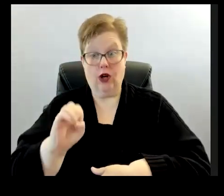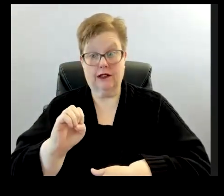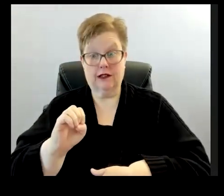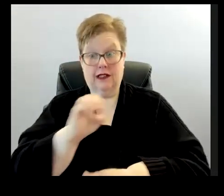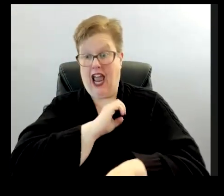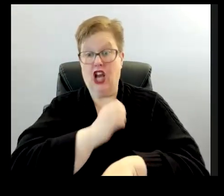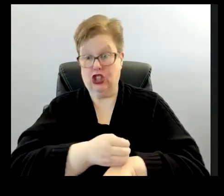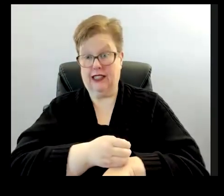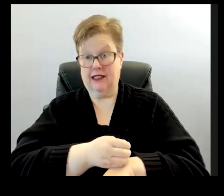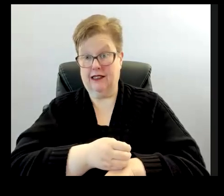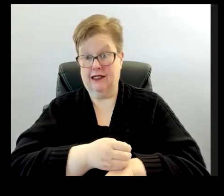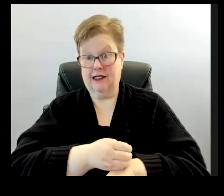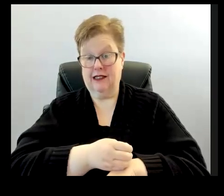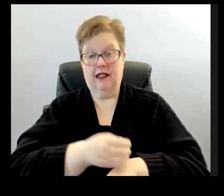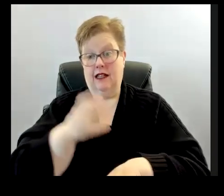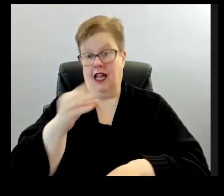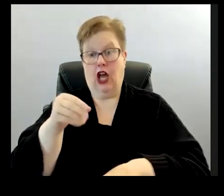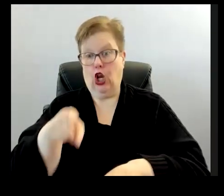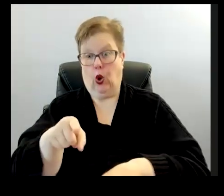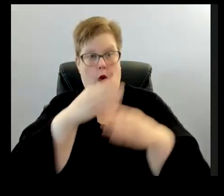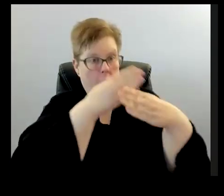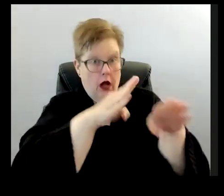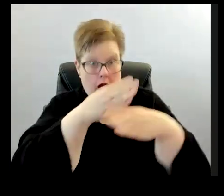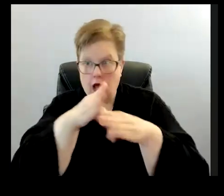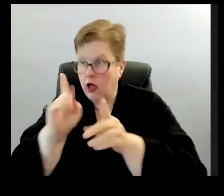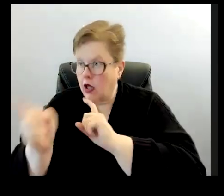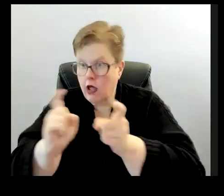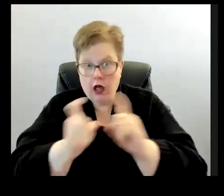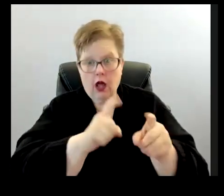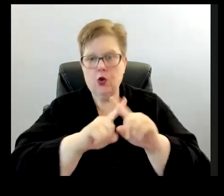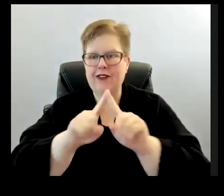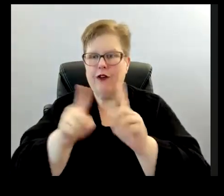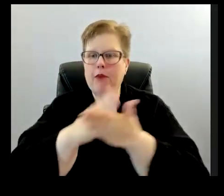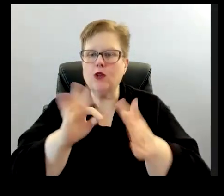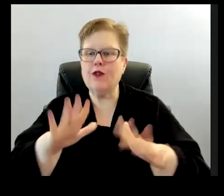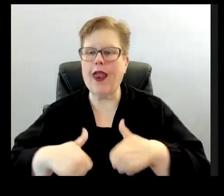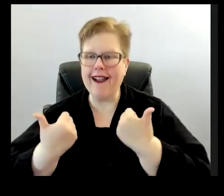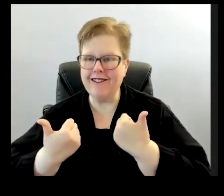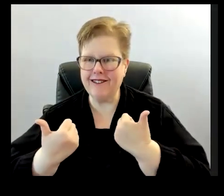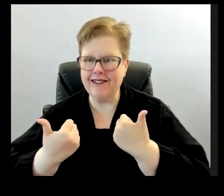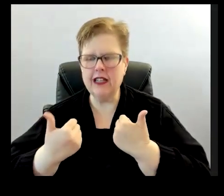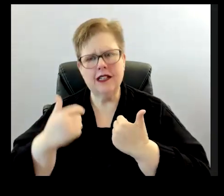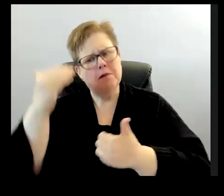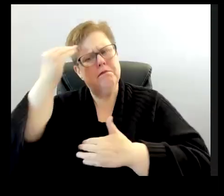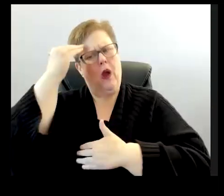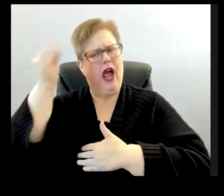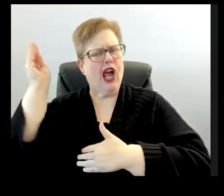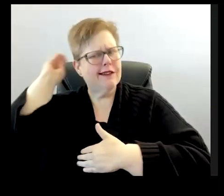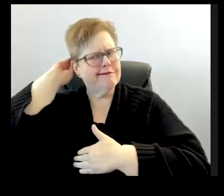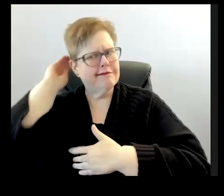one source of that energy, and you're allocating it to the different parts of your life. And so be aware of that. Be aware